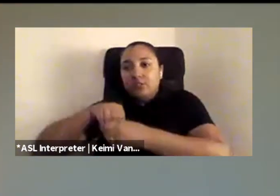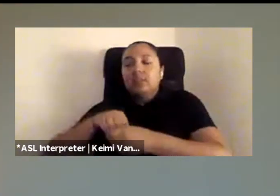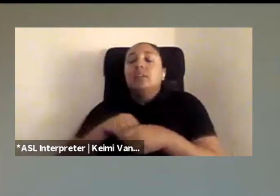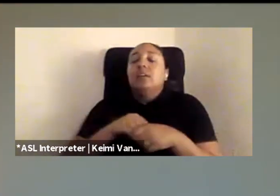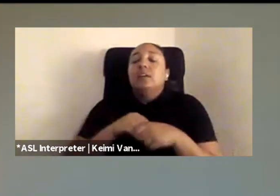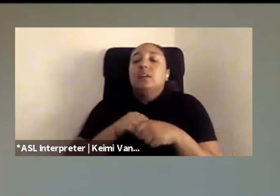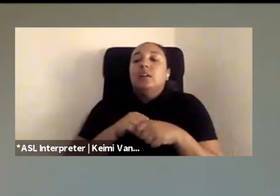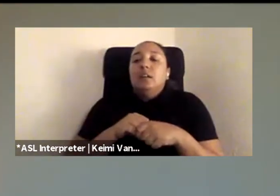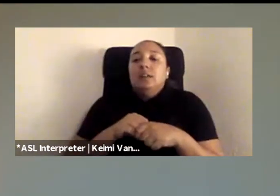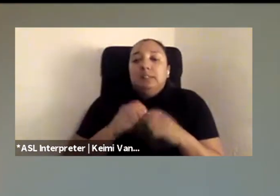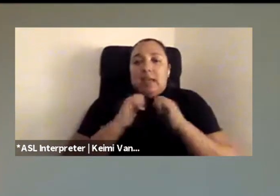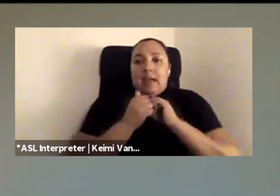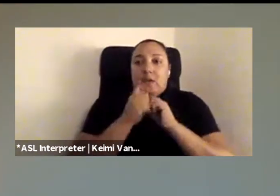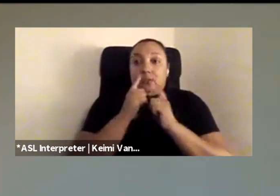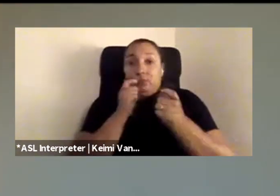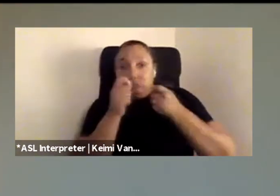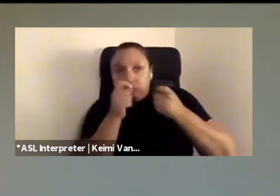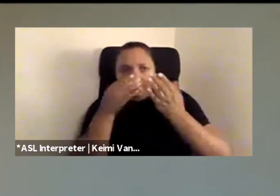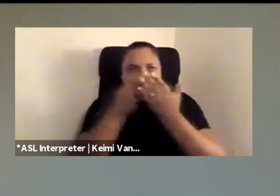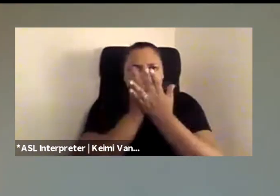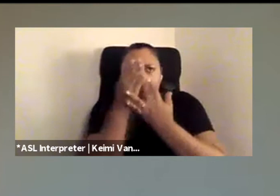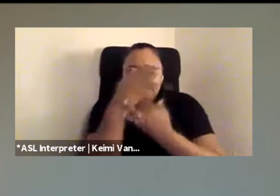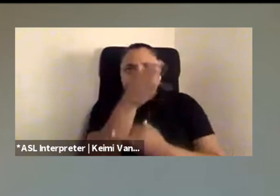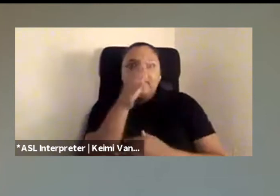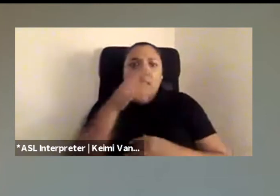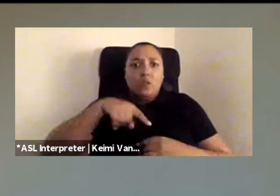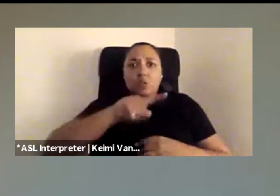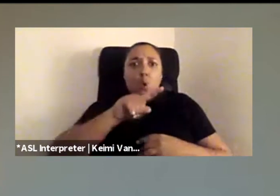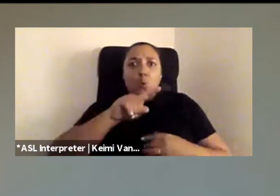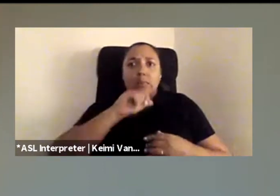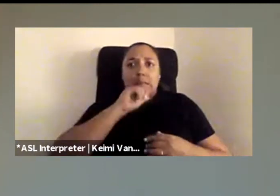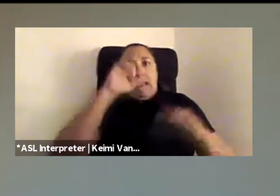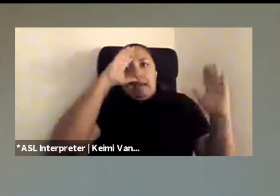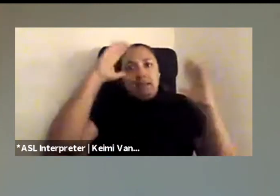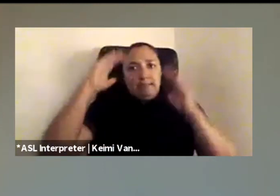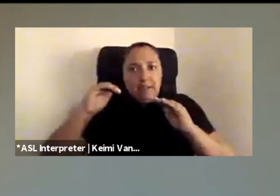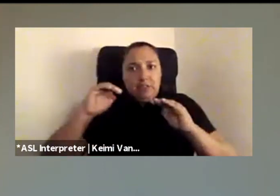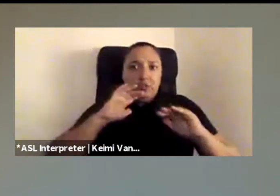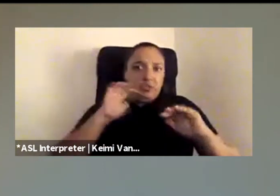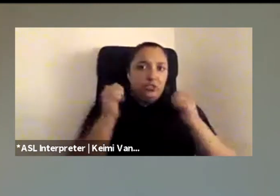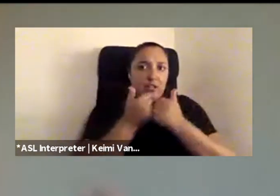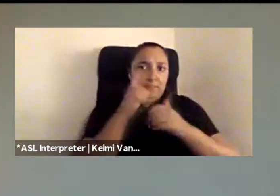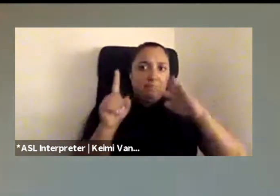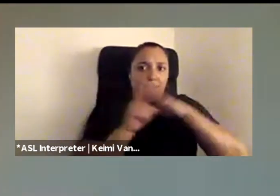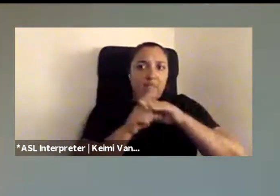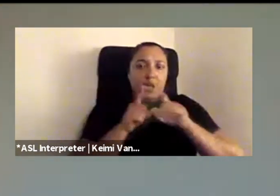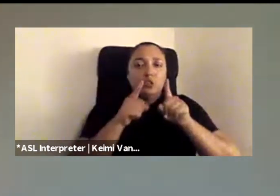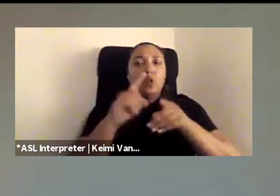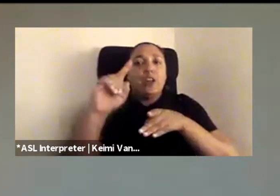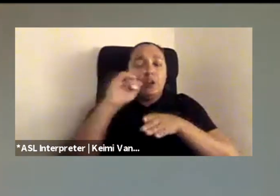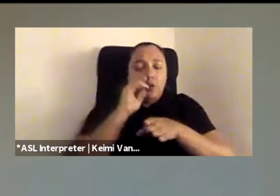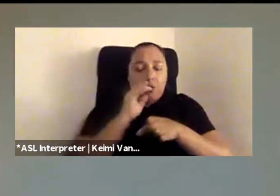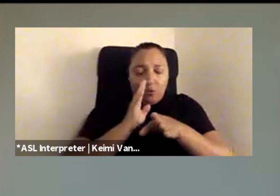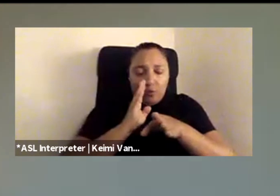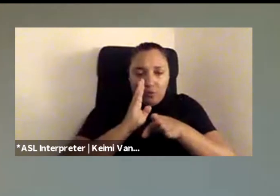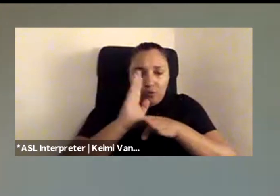all of those really unexpected challenges that come up for us in our performing career, leading up to our